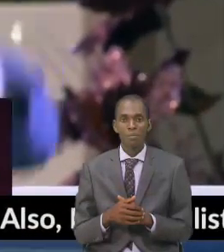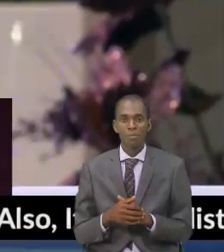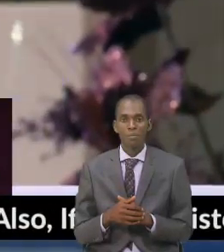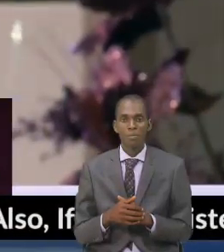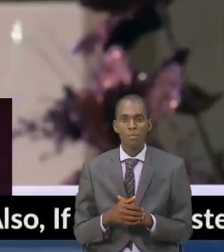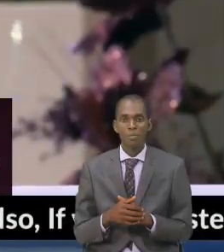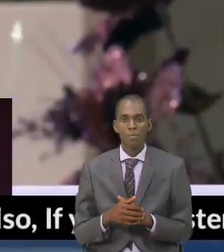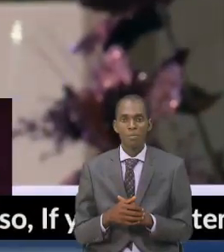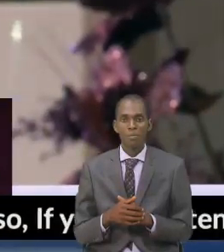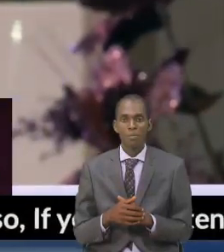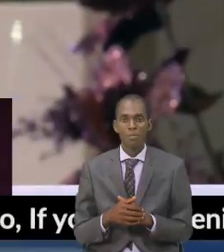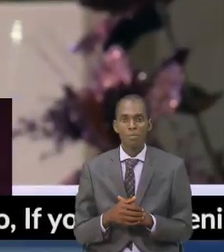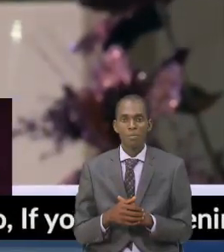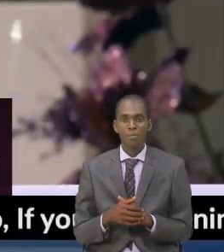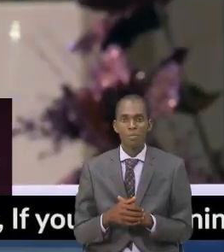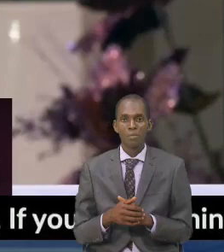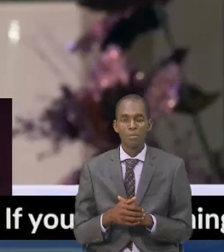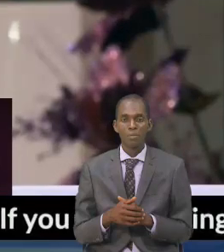Okay.